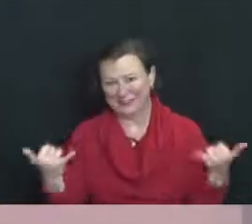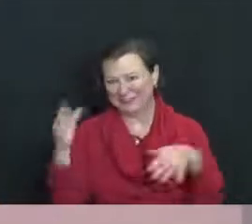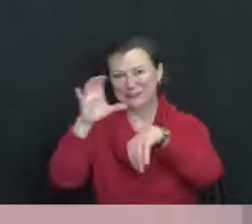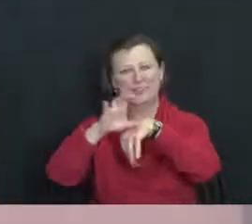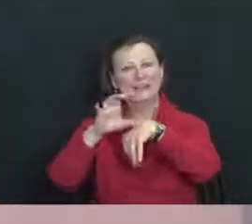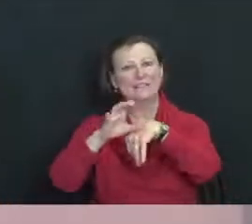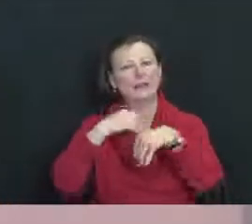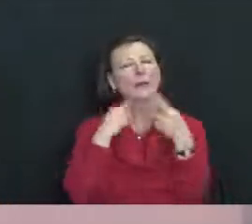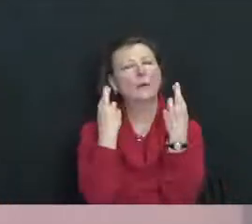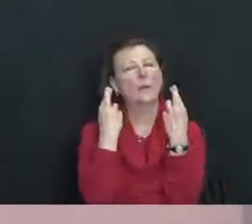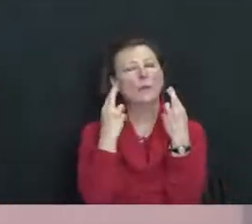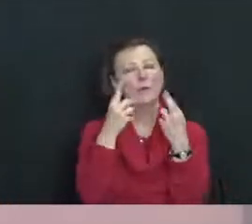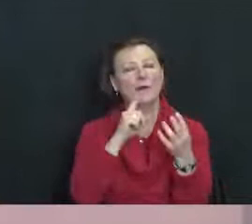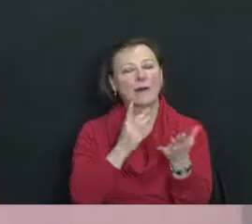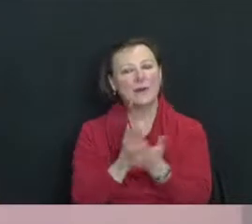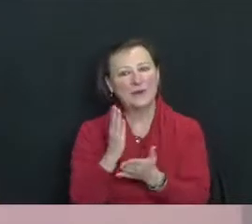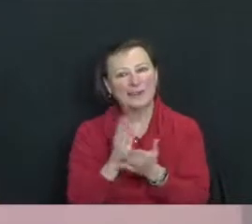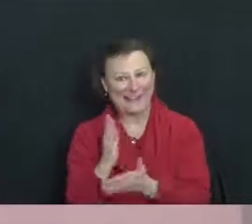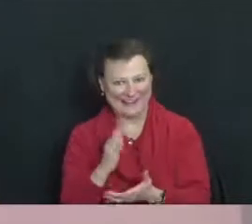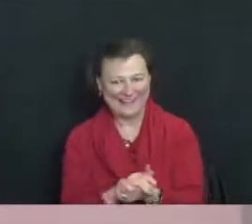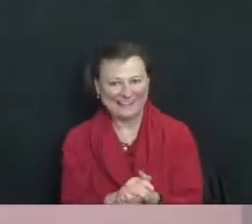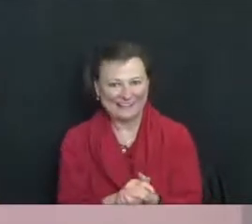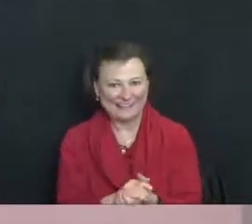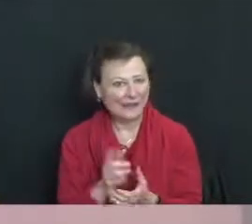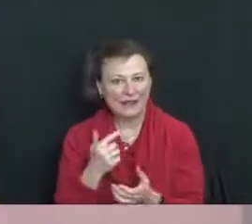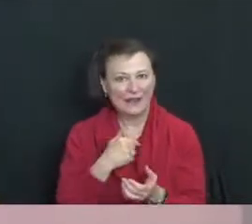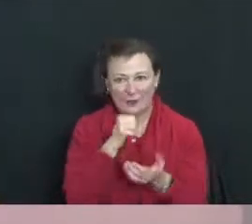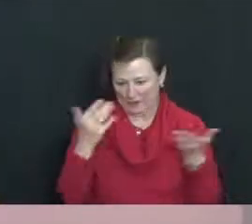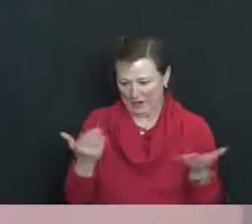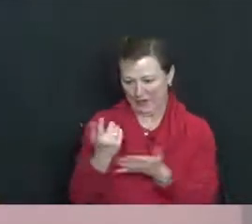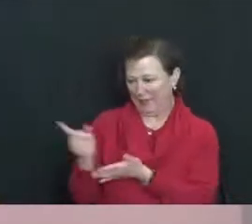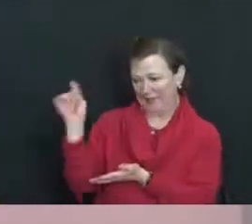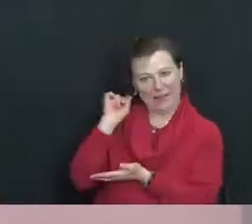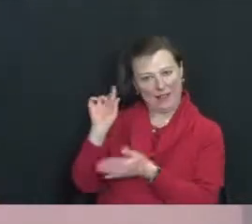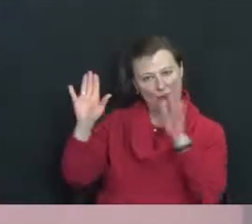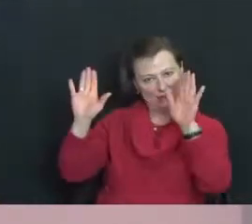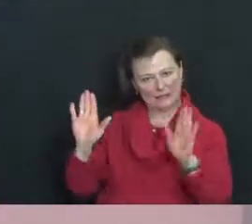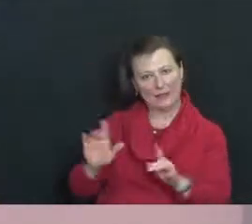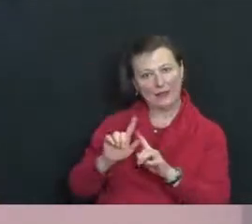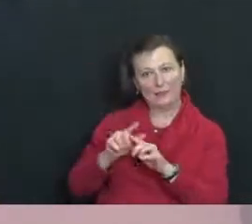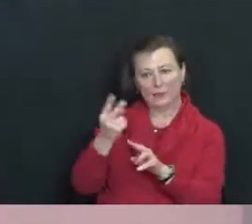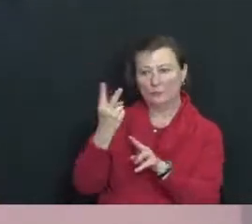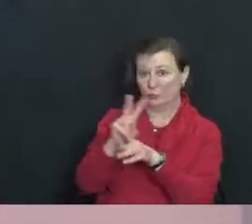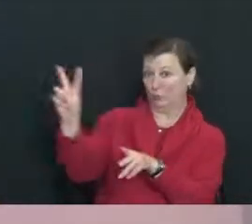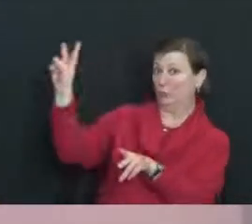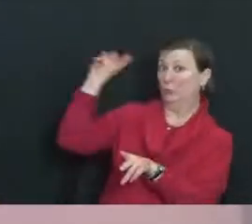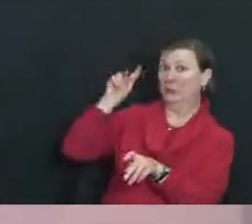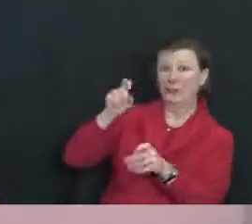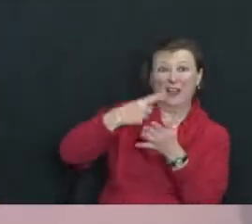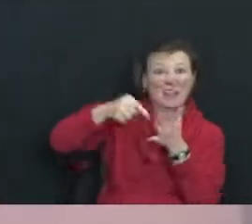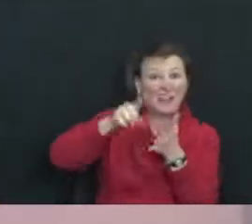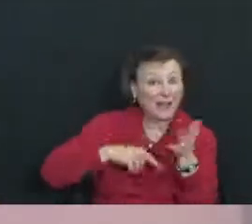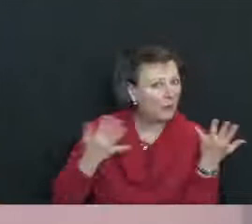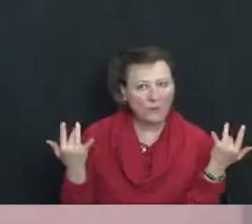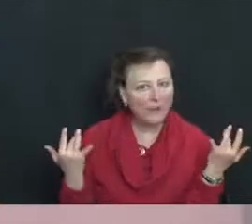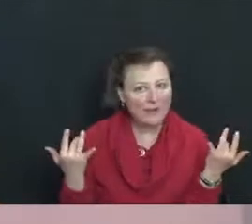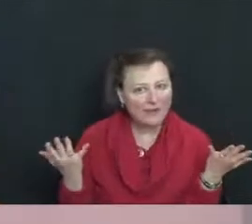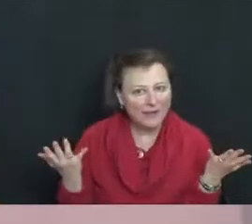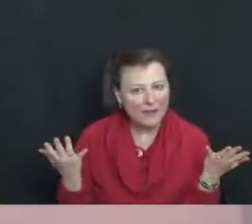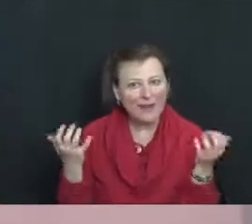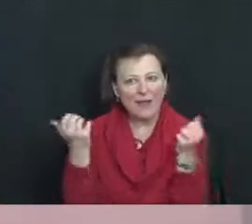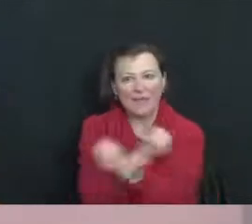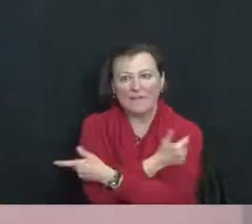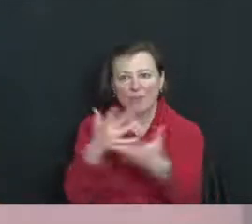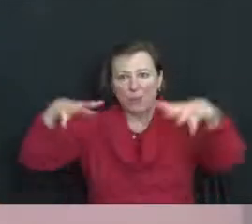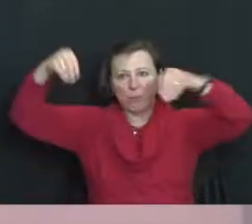are okay. It's been, I wasn't in the pulpit last Sunday, but the Sunday before we had to cancel the service because everything